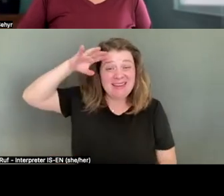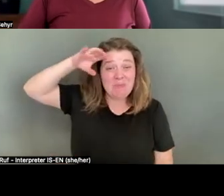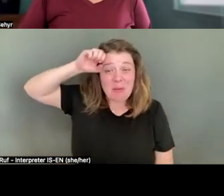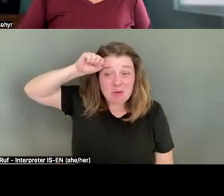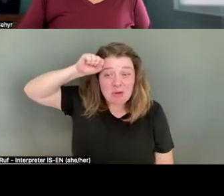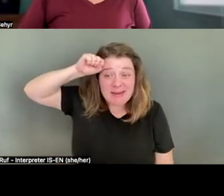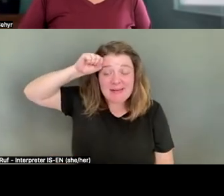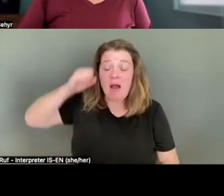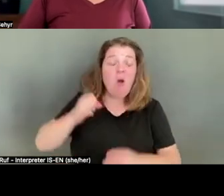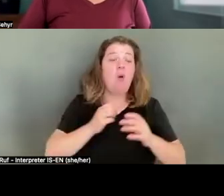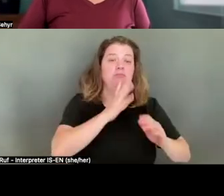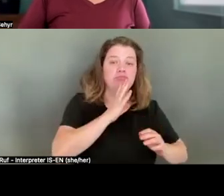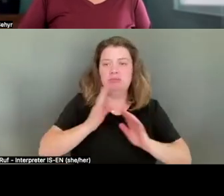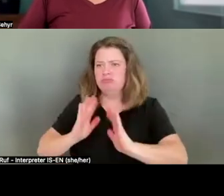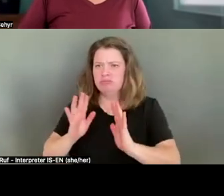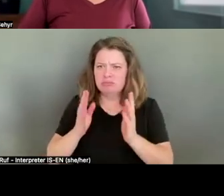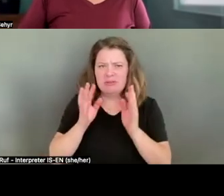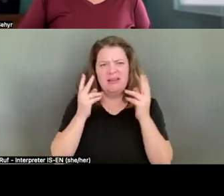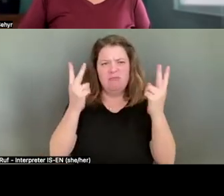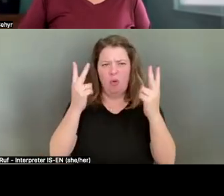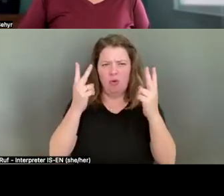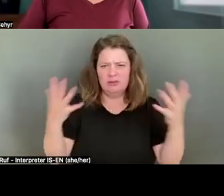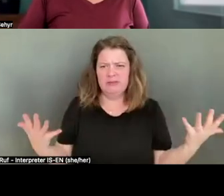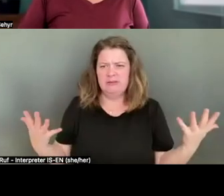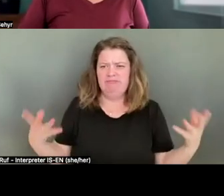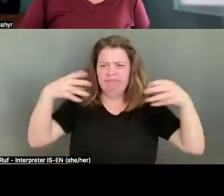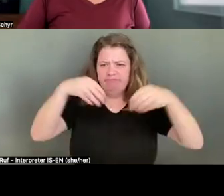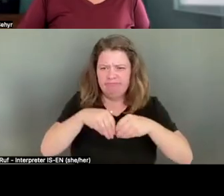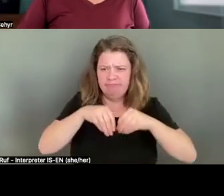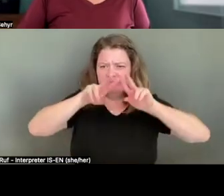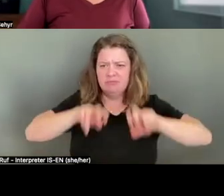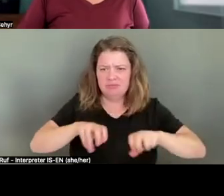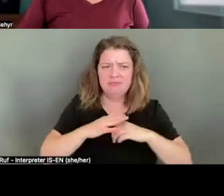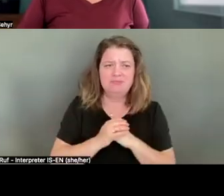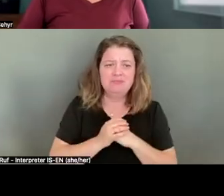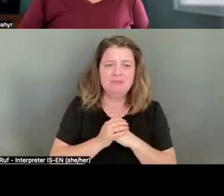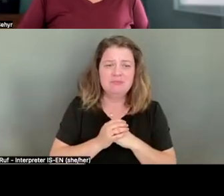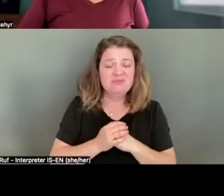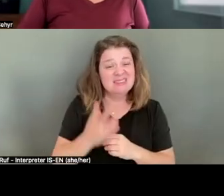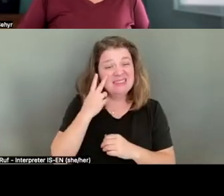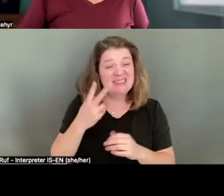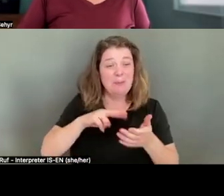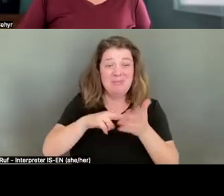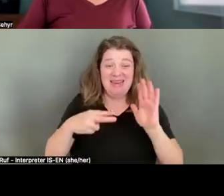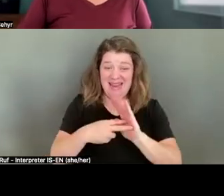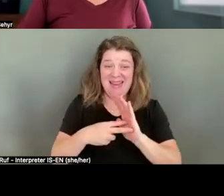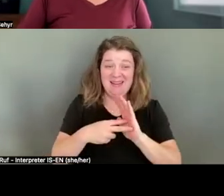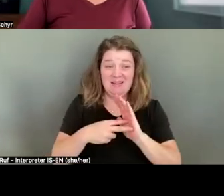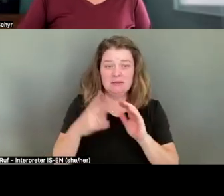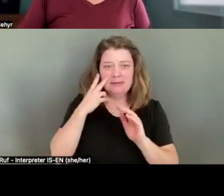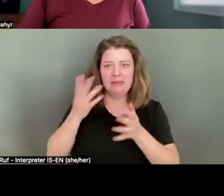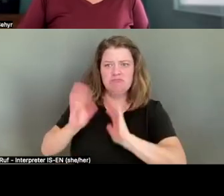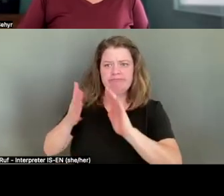also suggest that organization of meaning is shaped by the visual manual